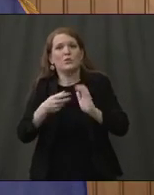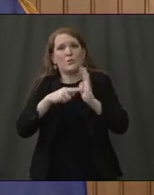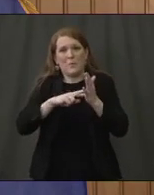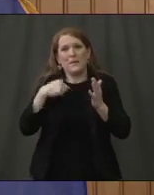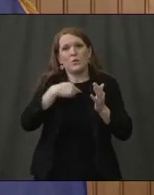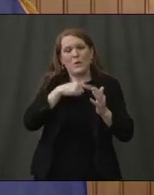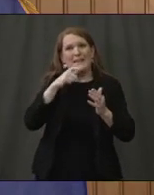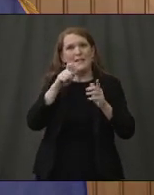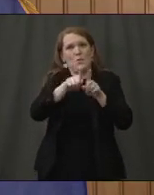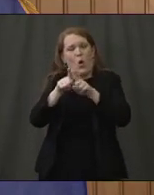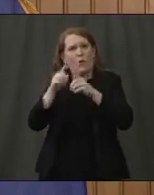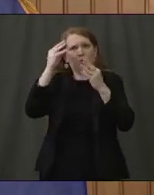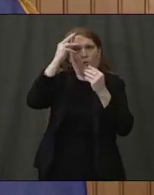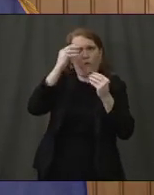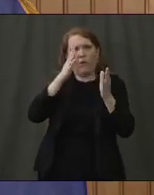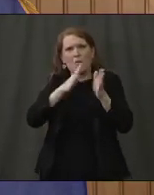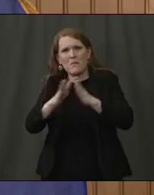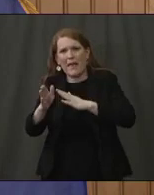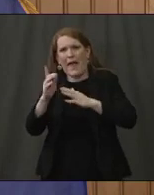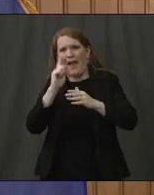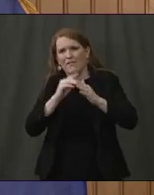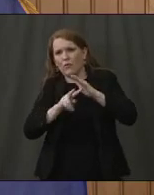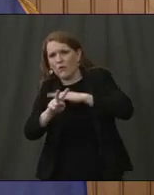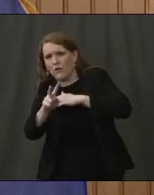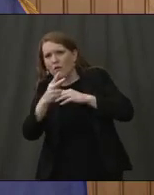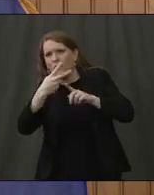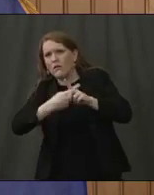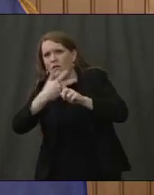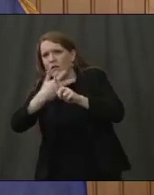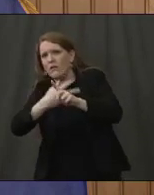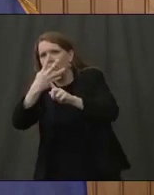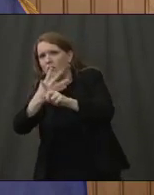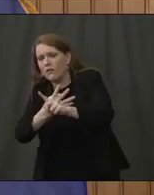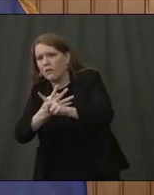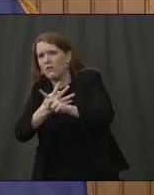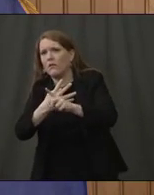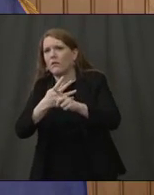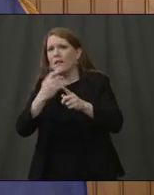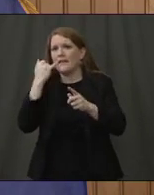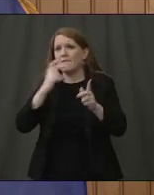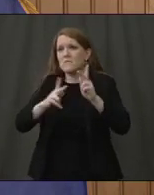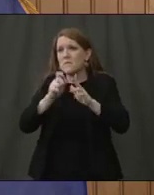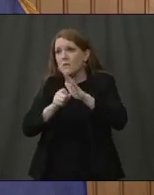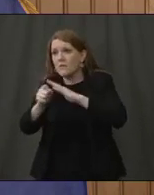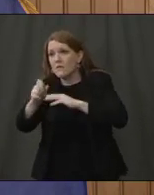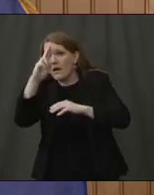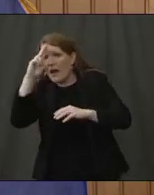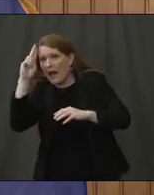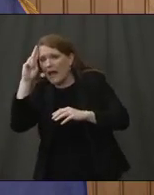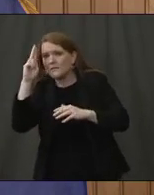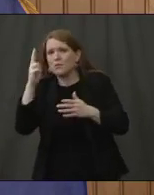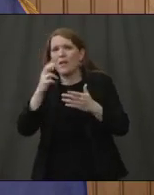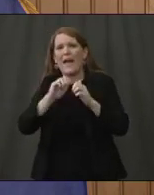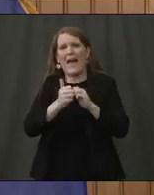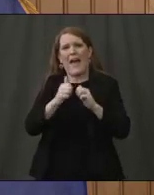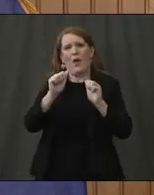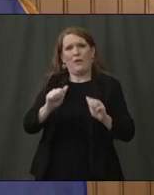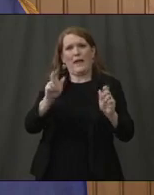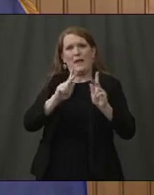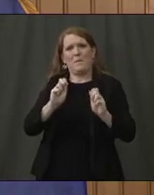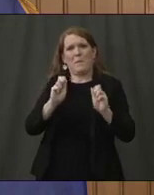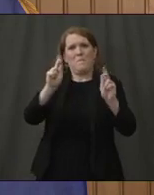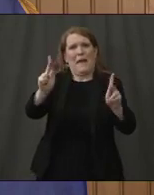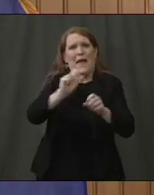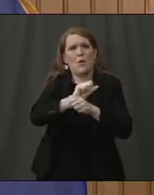months, how can we thoughtfully get people back to work without having another wave of infections?